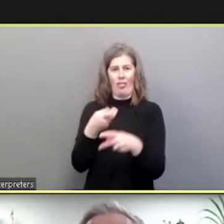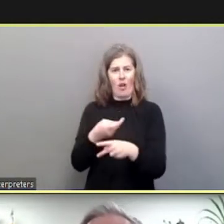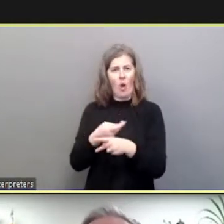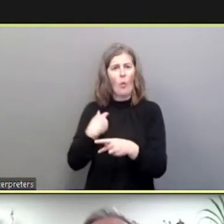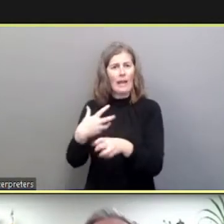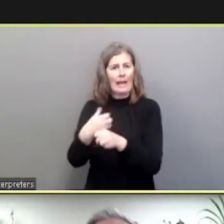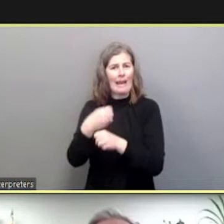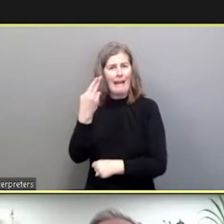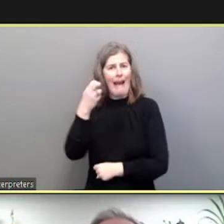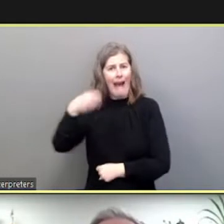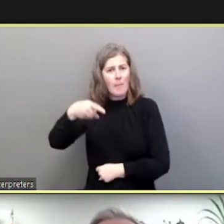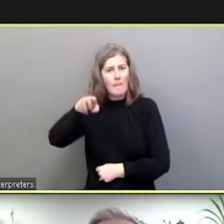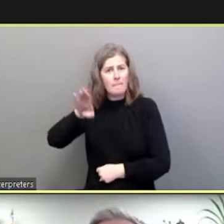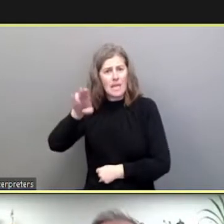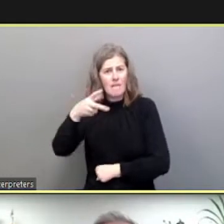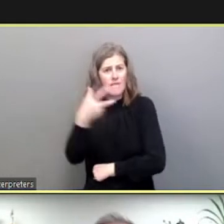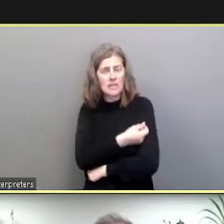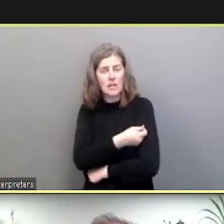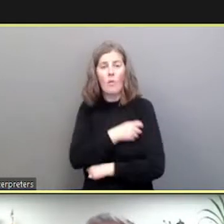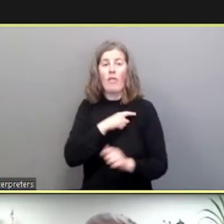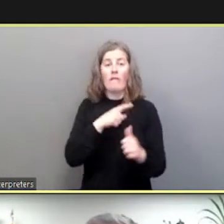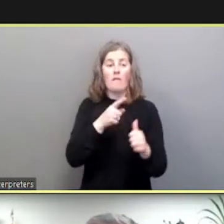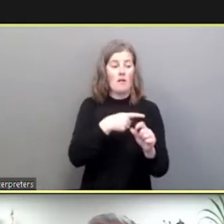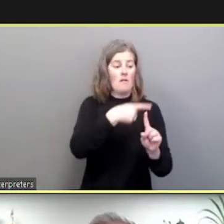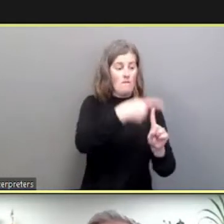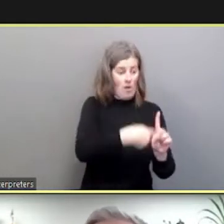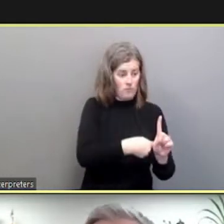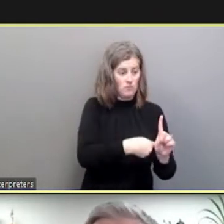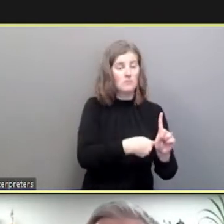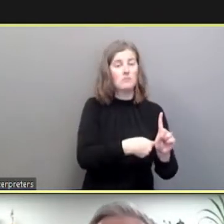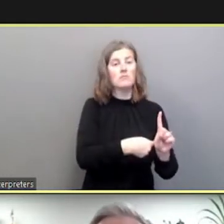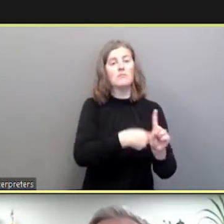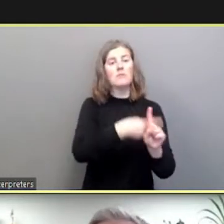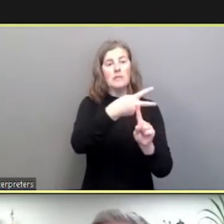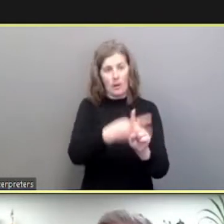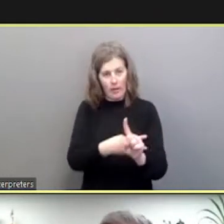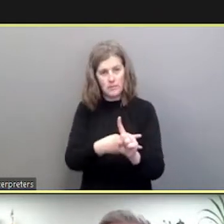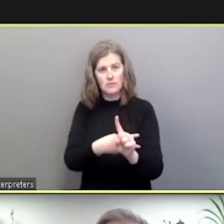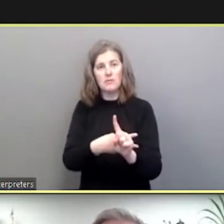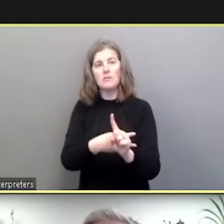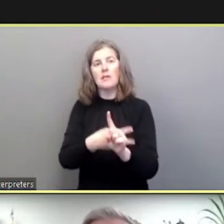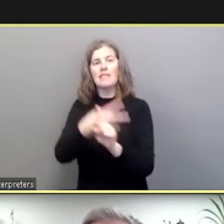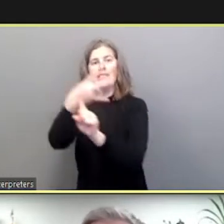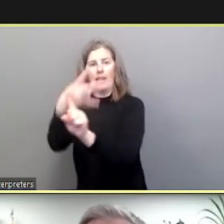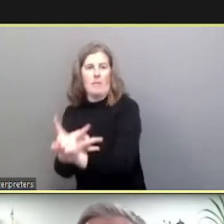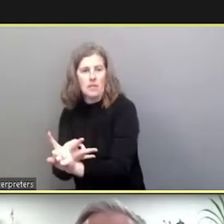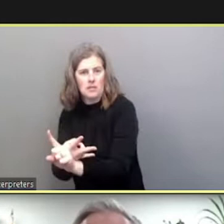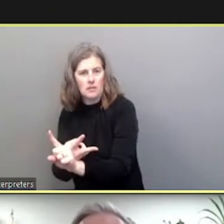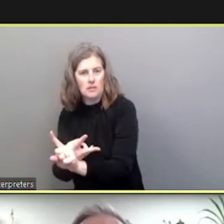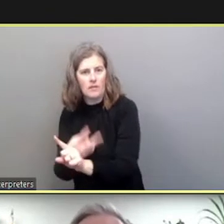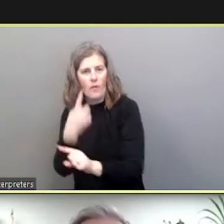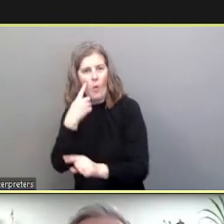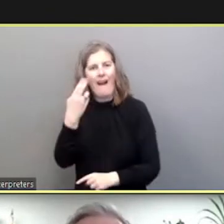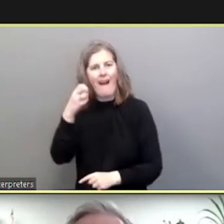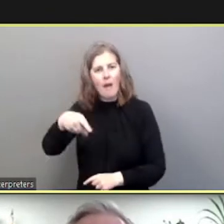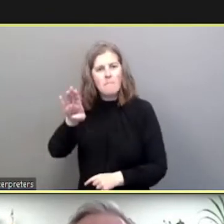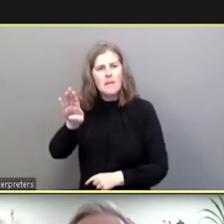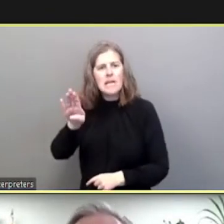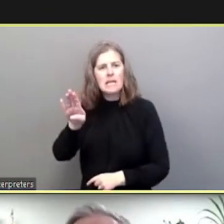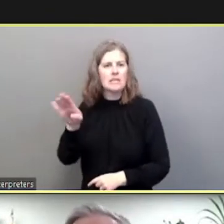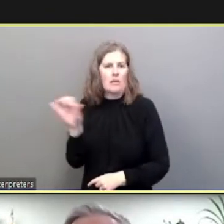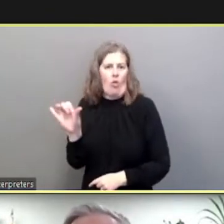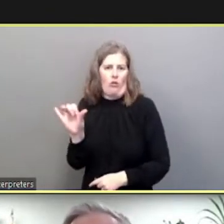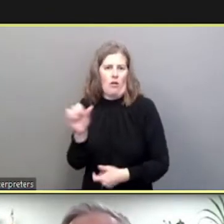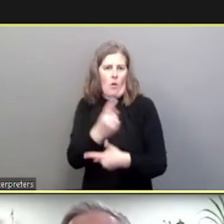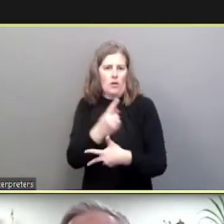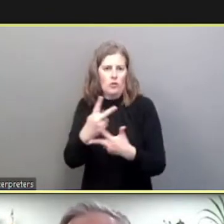vaccine. Yeah, we get it in month 1, the first month, the second month, and then 6 months after that. Very similar to this.